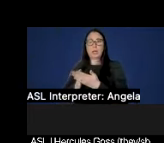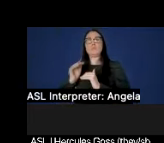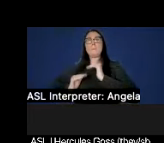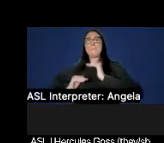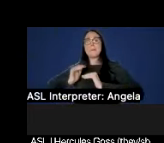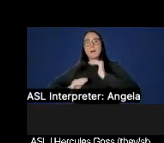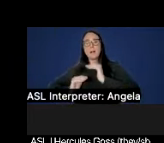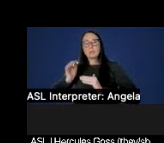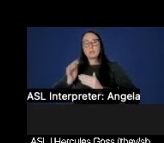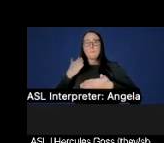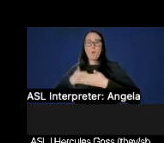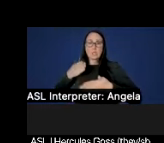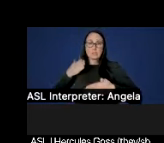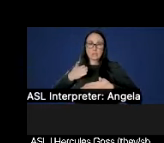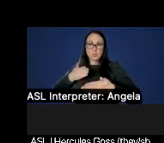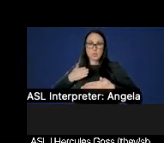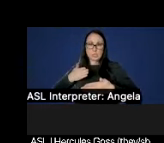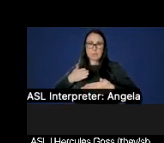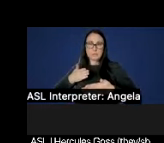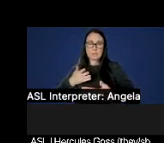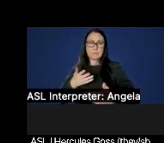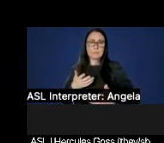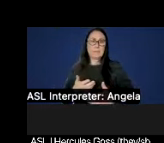I think that